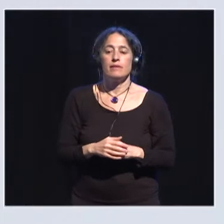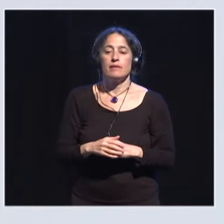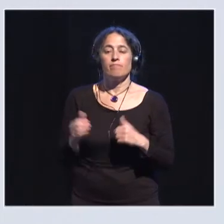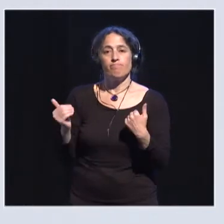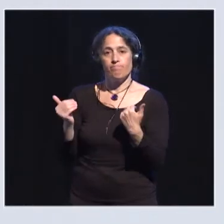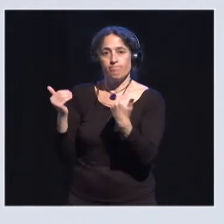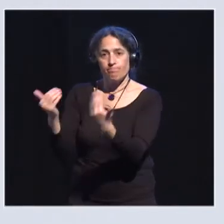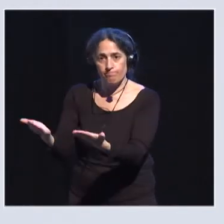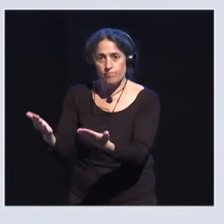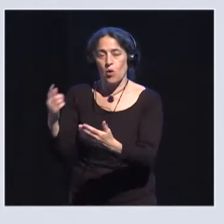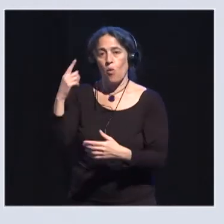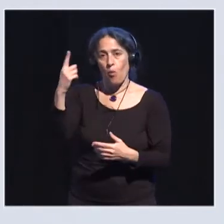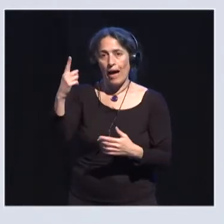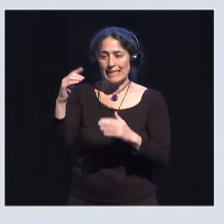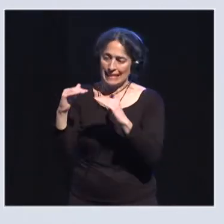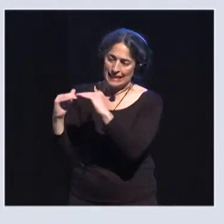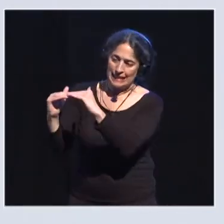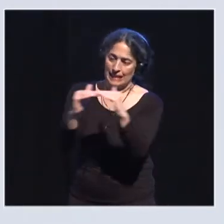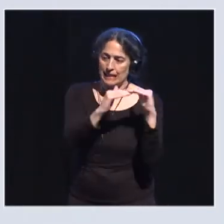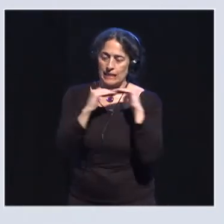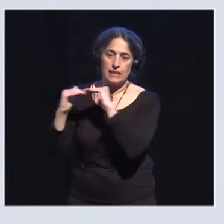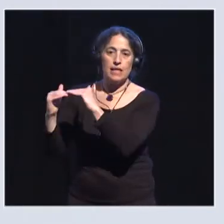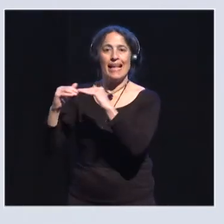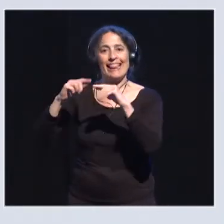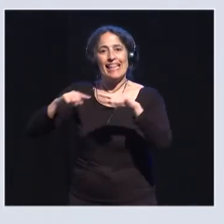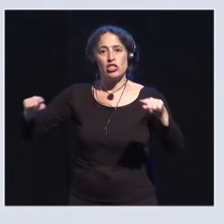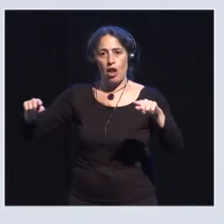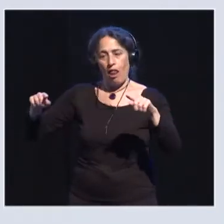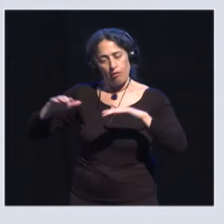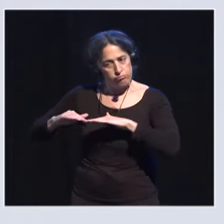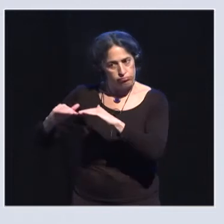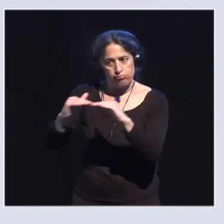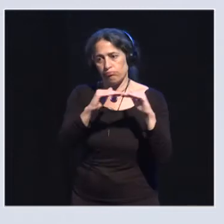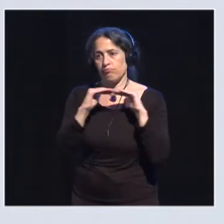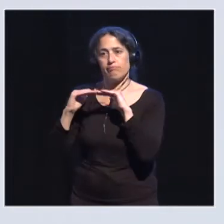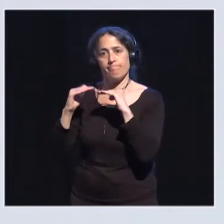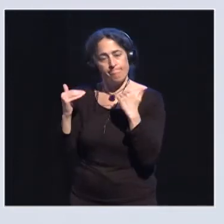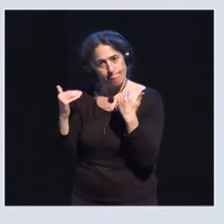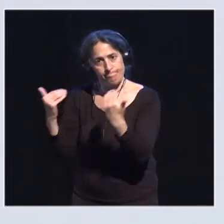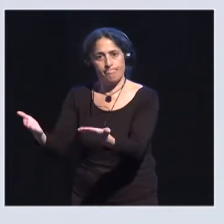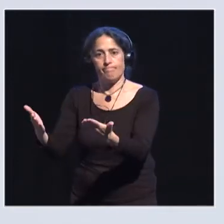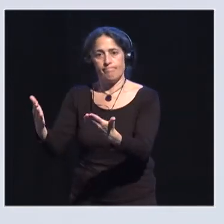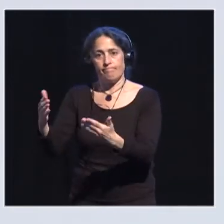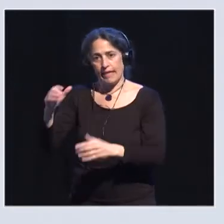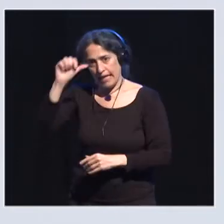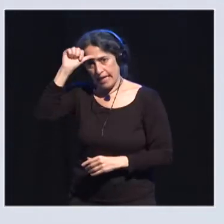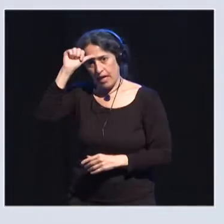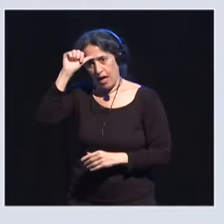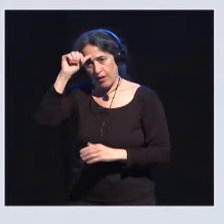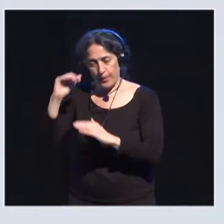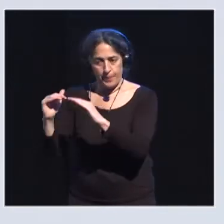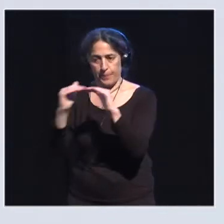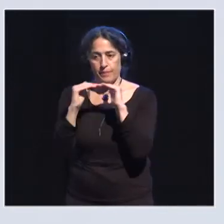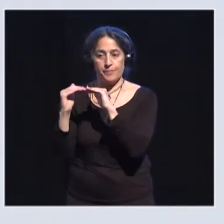citizens. And their minister said that thanks to this, they were able to cut all